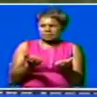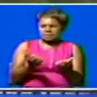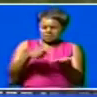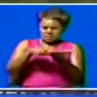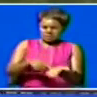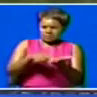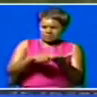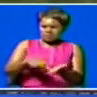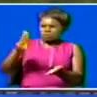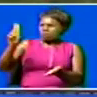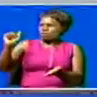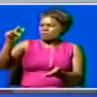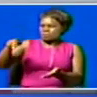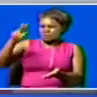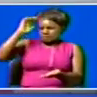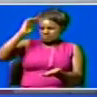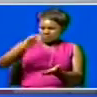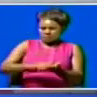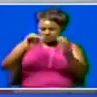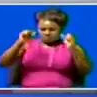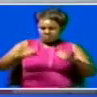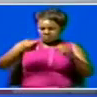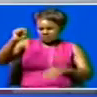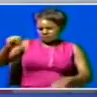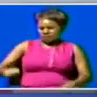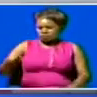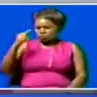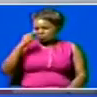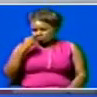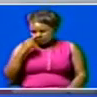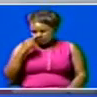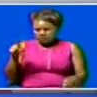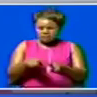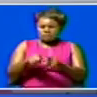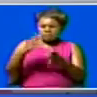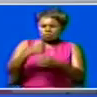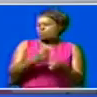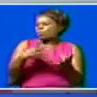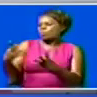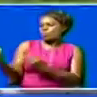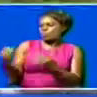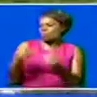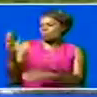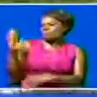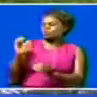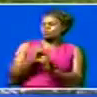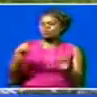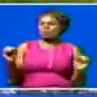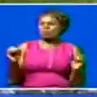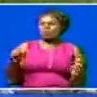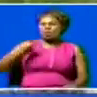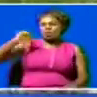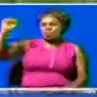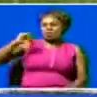insists UAP believes in the potential of South Sudan. Other companies have fled because of insecurity,